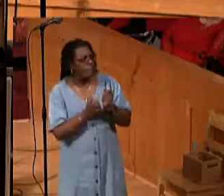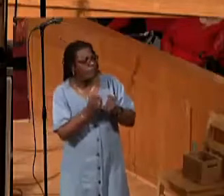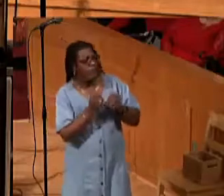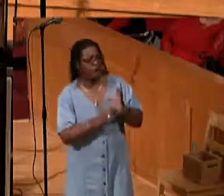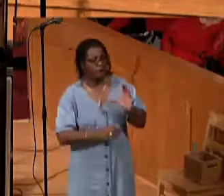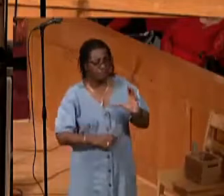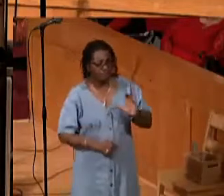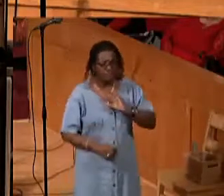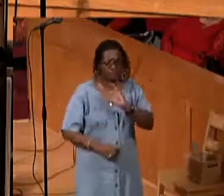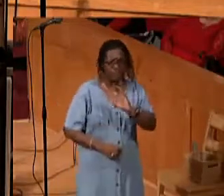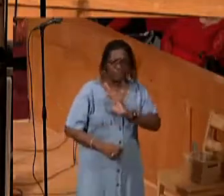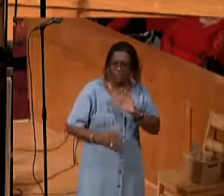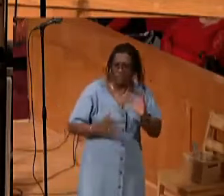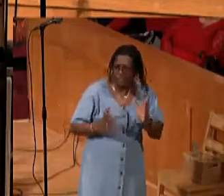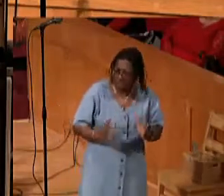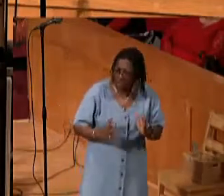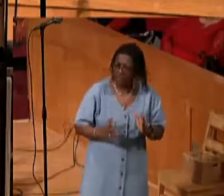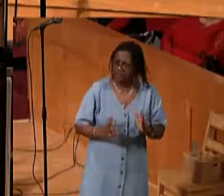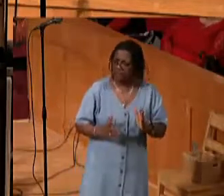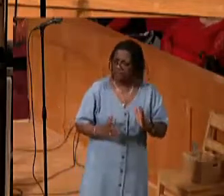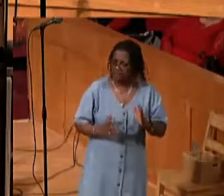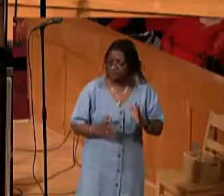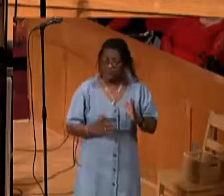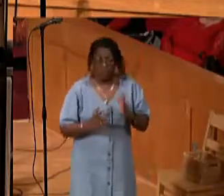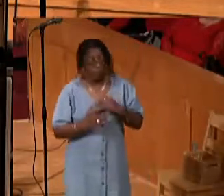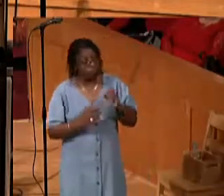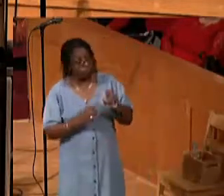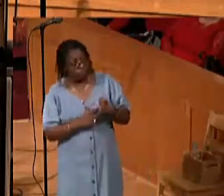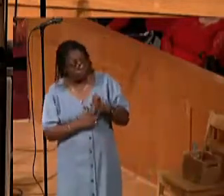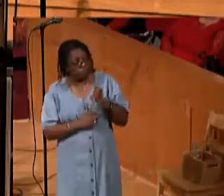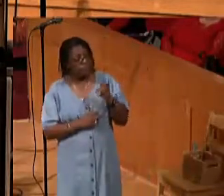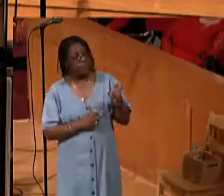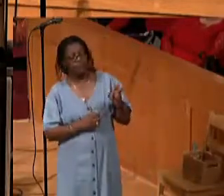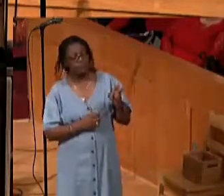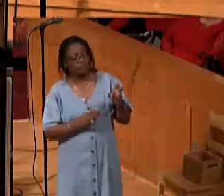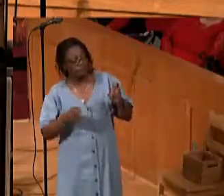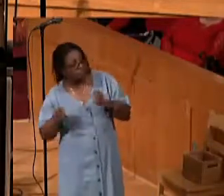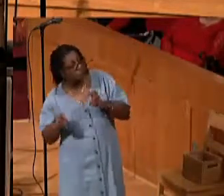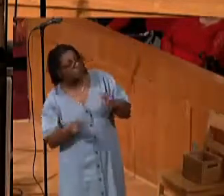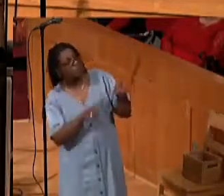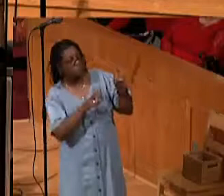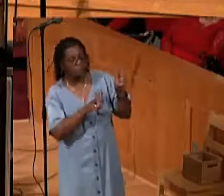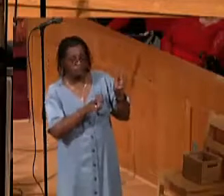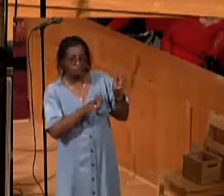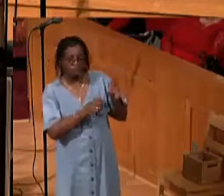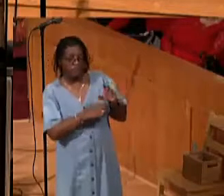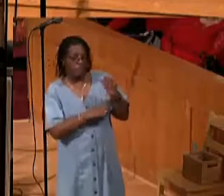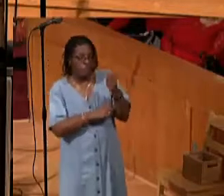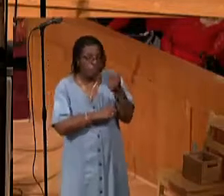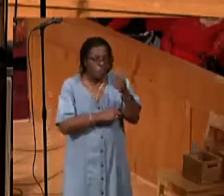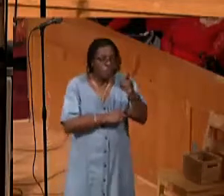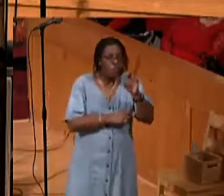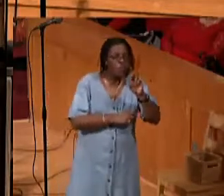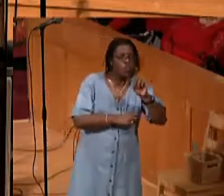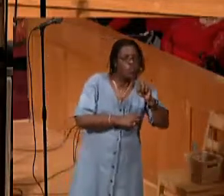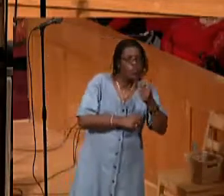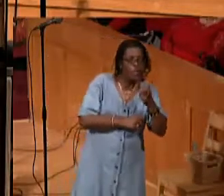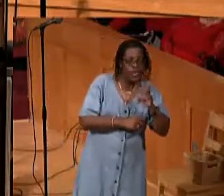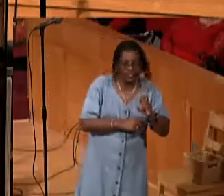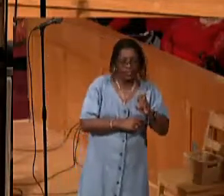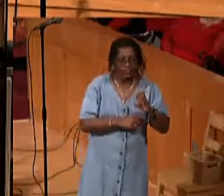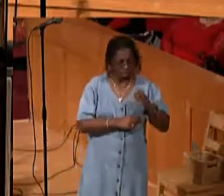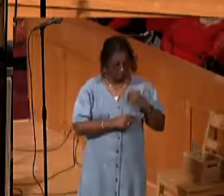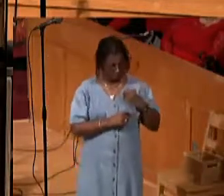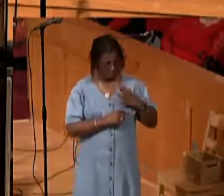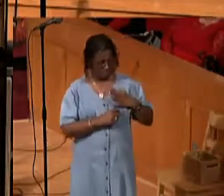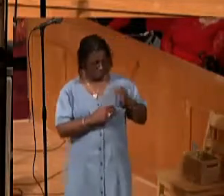Amen. George Bailey finds hope again. The Grinch's heart grows 3 sizes. Charlie Brown learns what Christmas